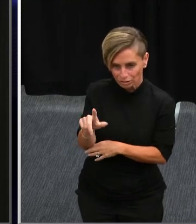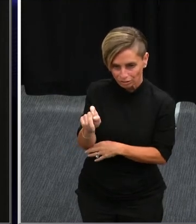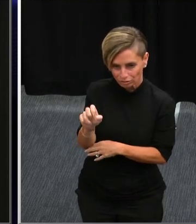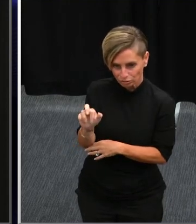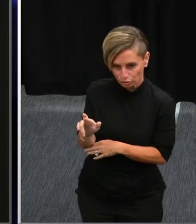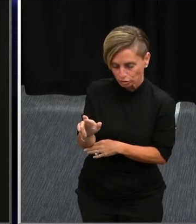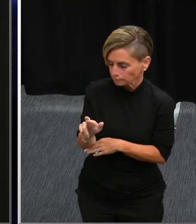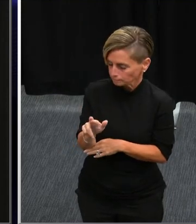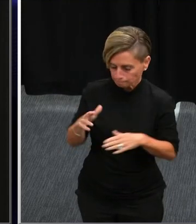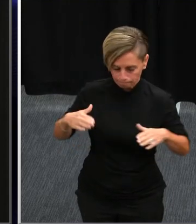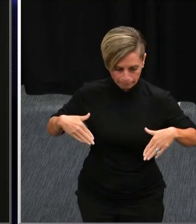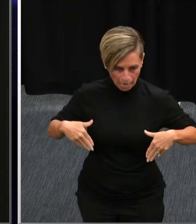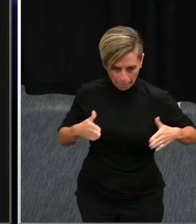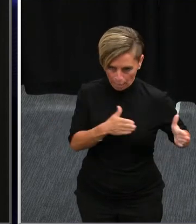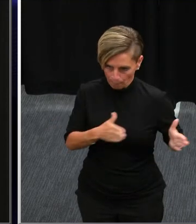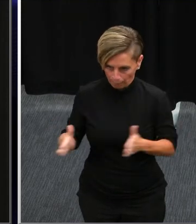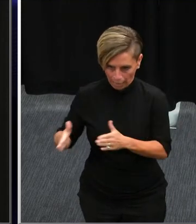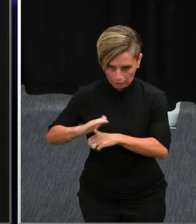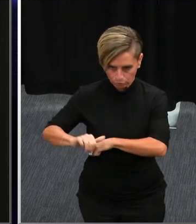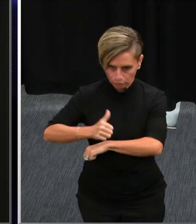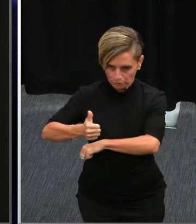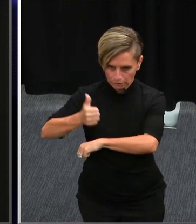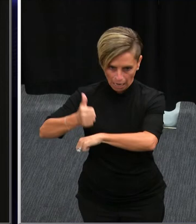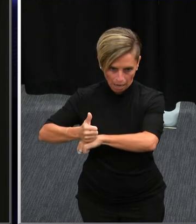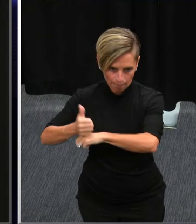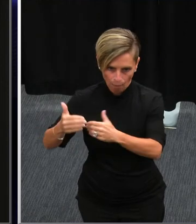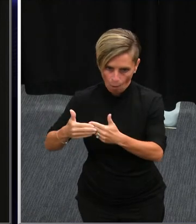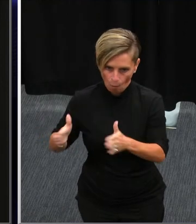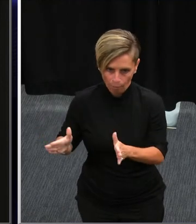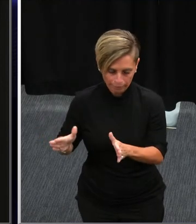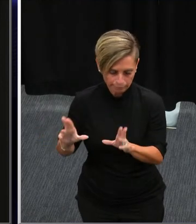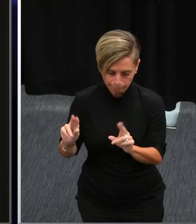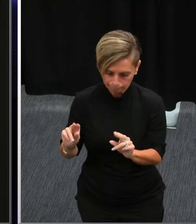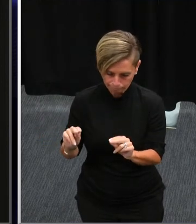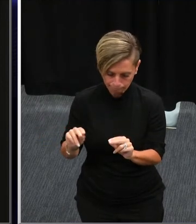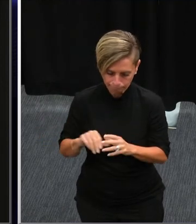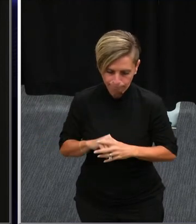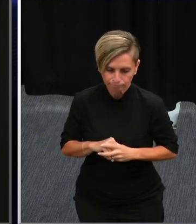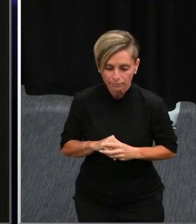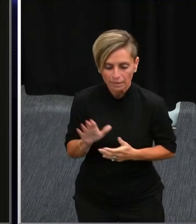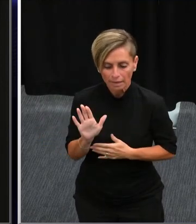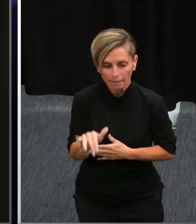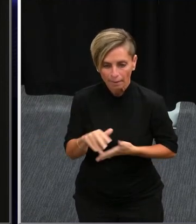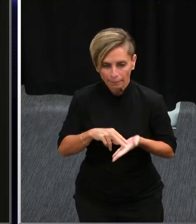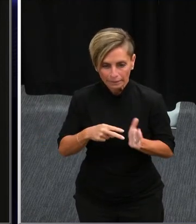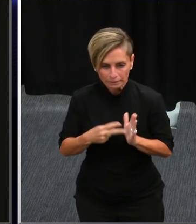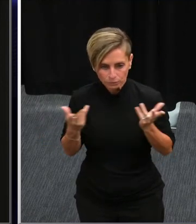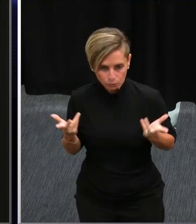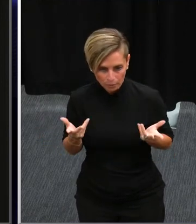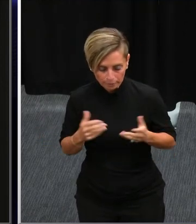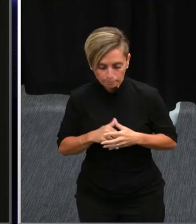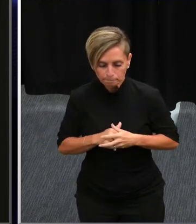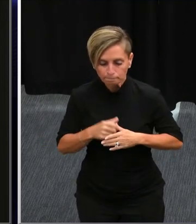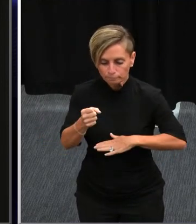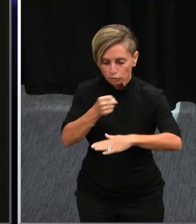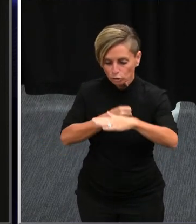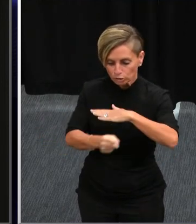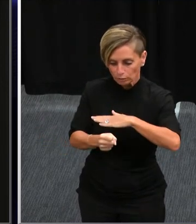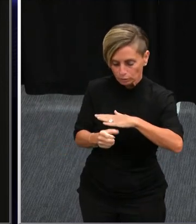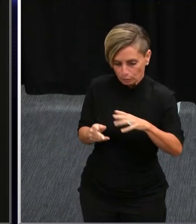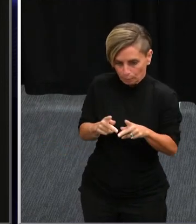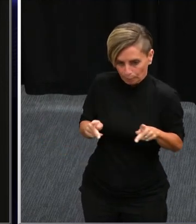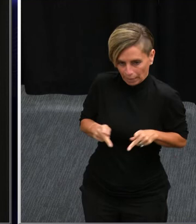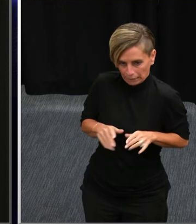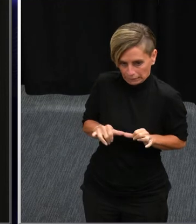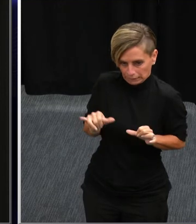open up a shelter based on the storm's current track. And so what that means is that we want you to shelter in place or